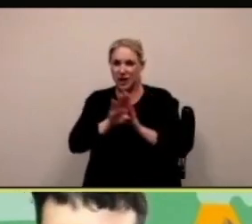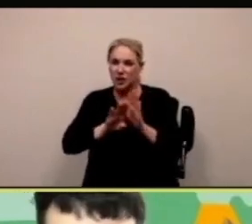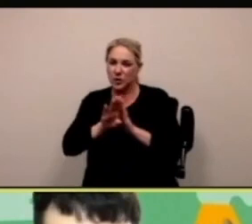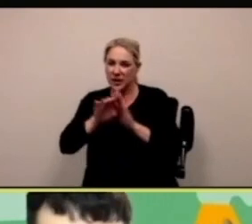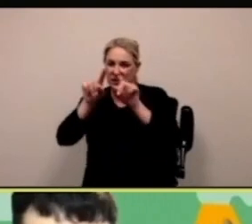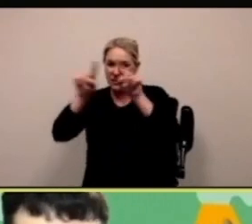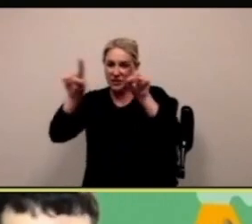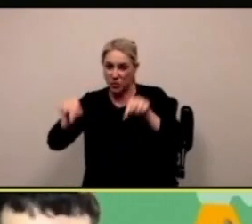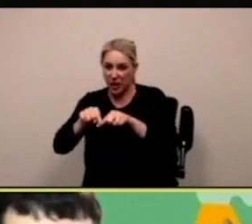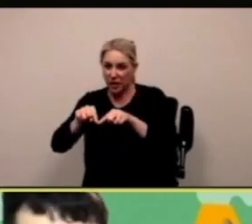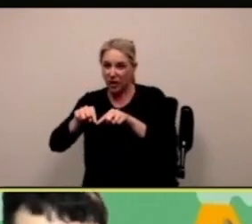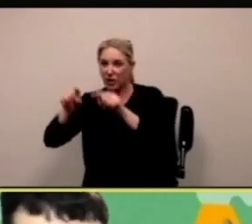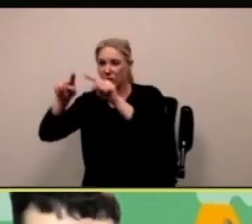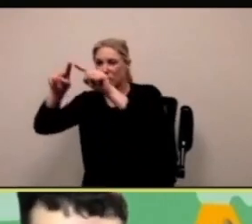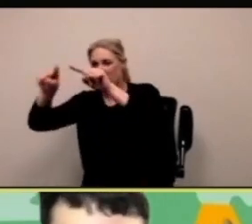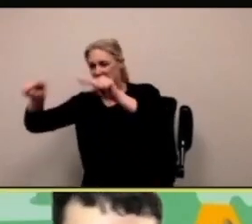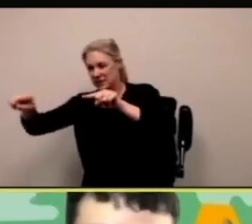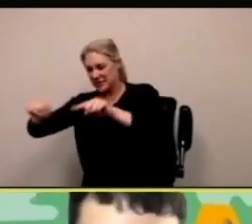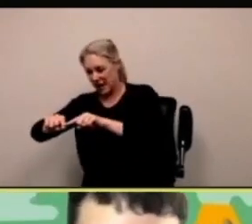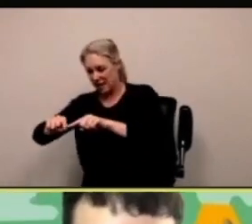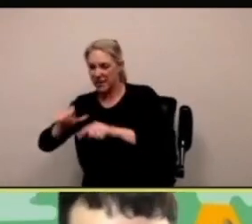the physics engine on the shape.